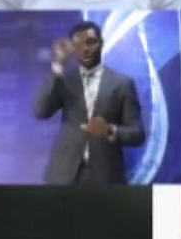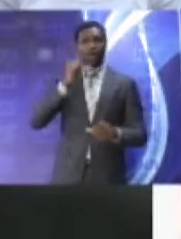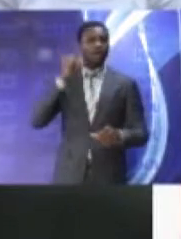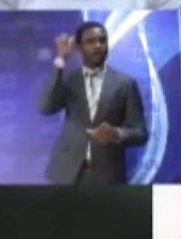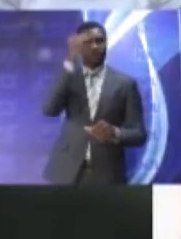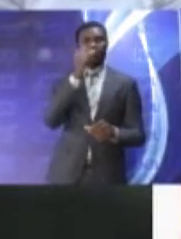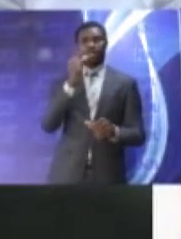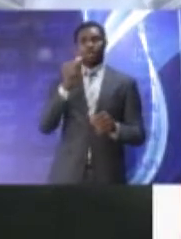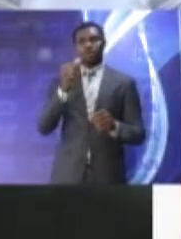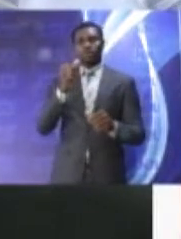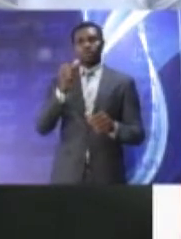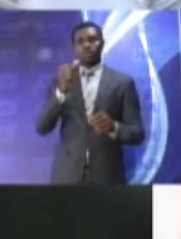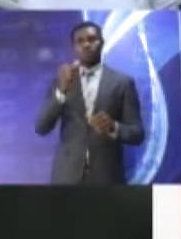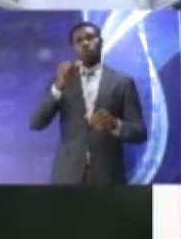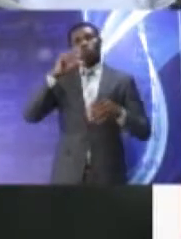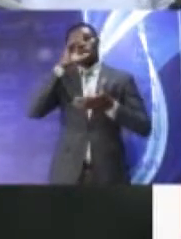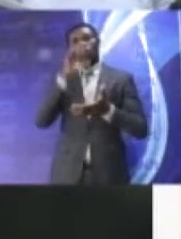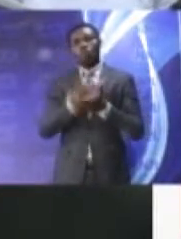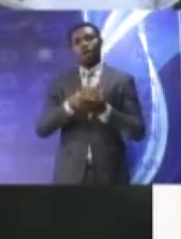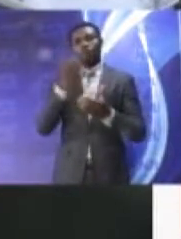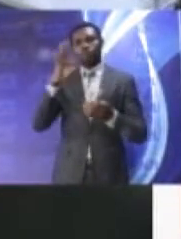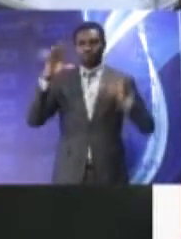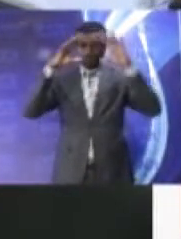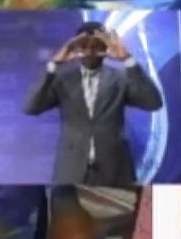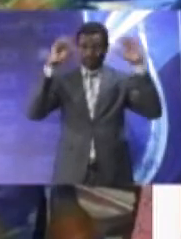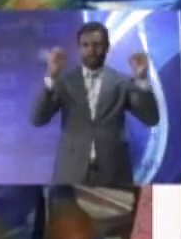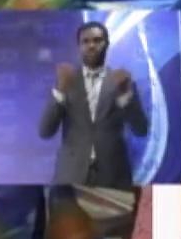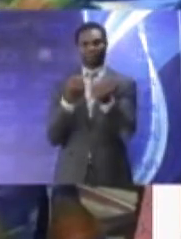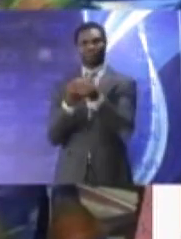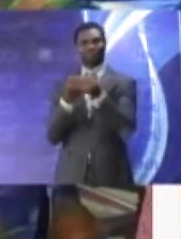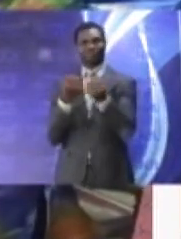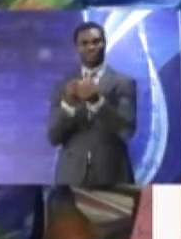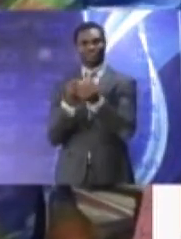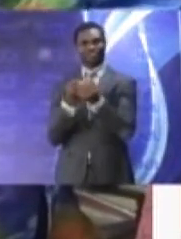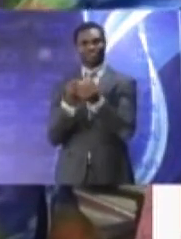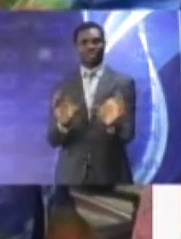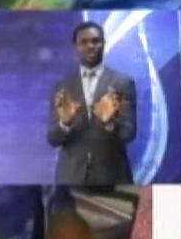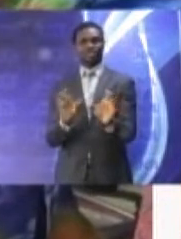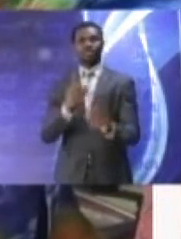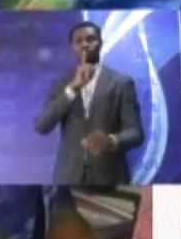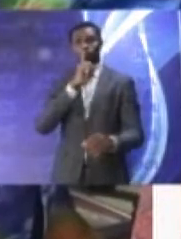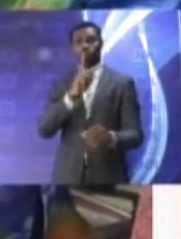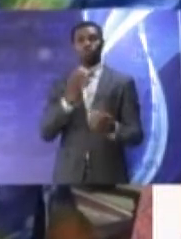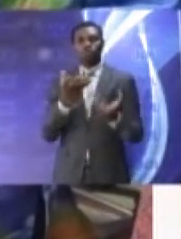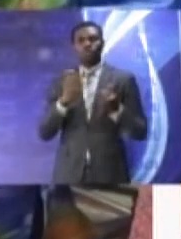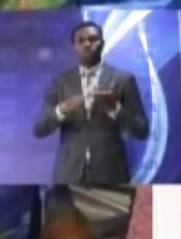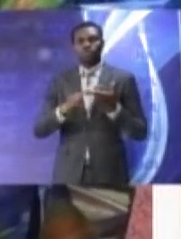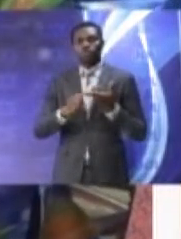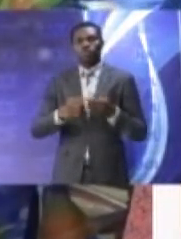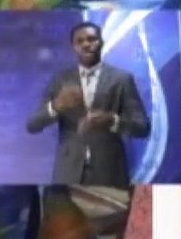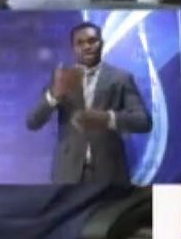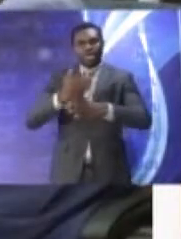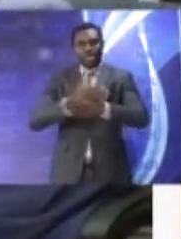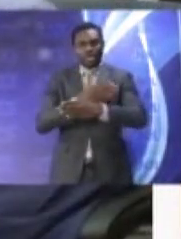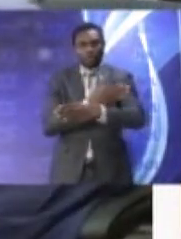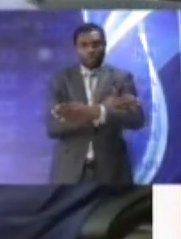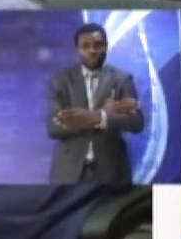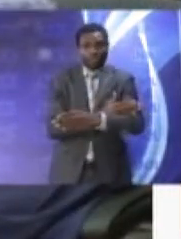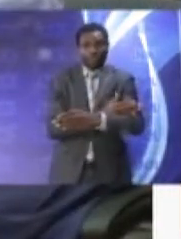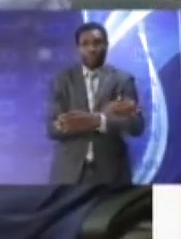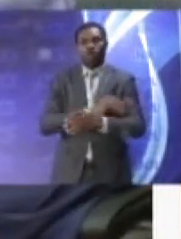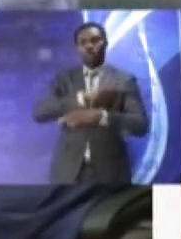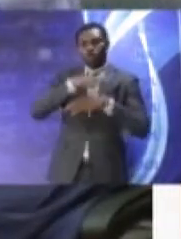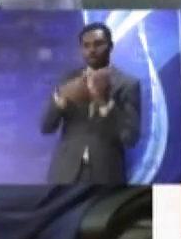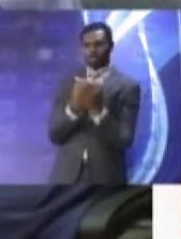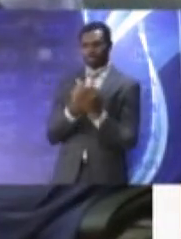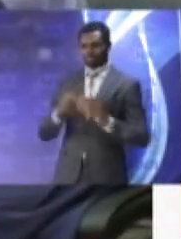African First Lady's Peace Mission, supported by the Nigeria's First Lady, towards improving the plight of the African child,